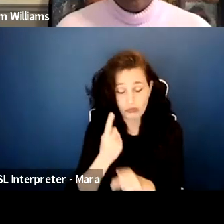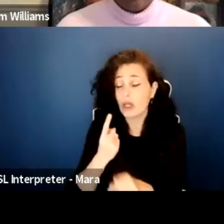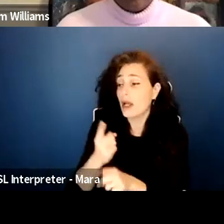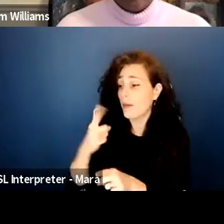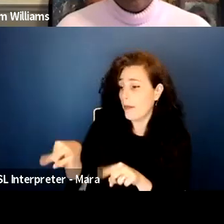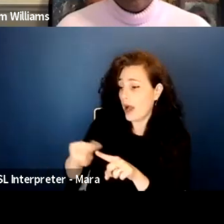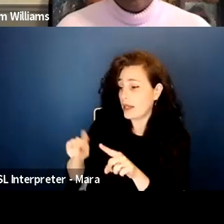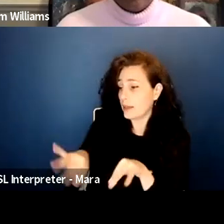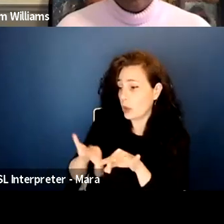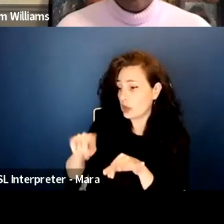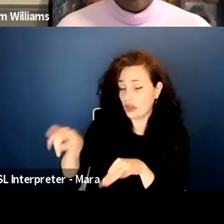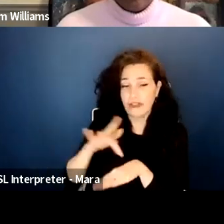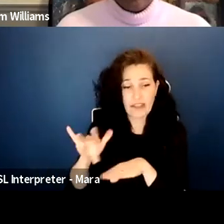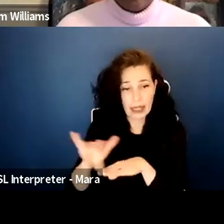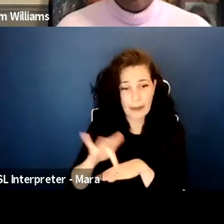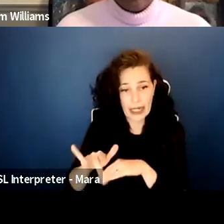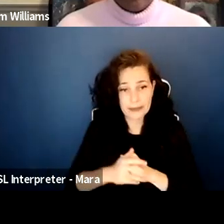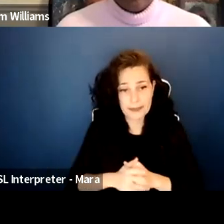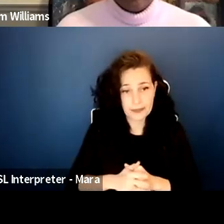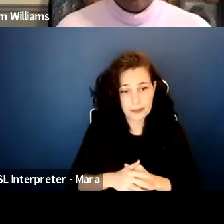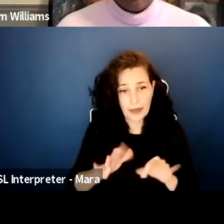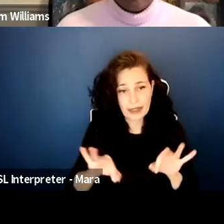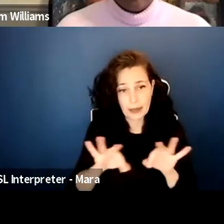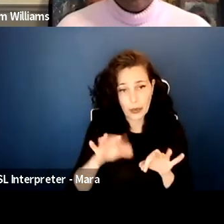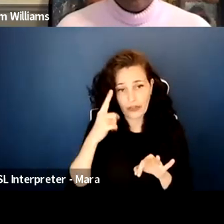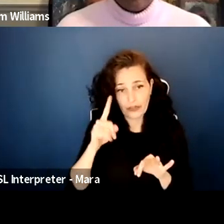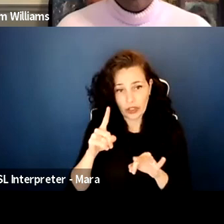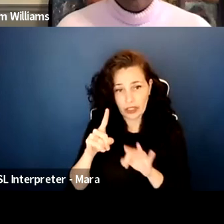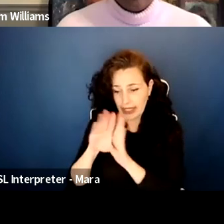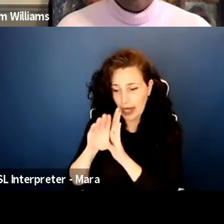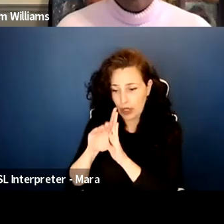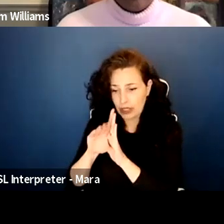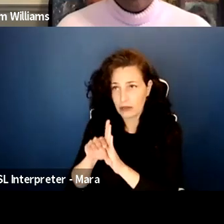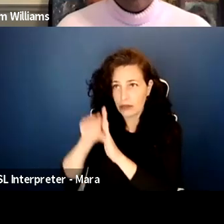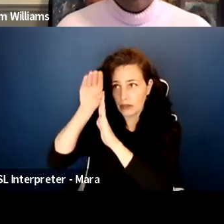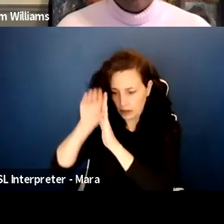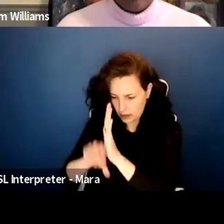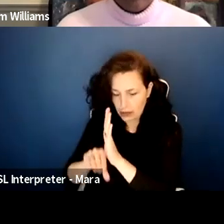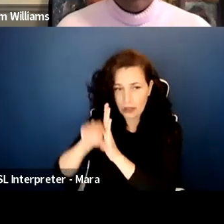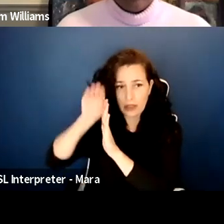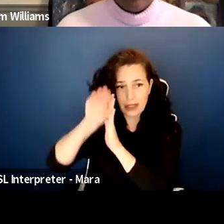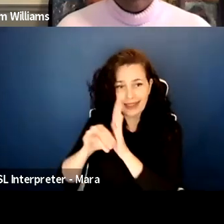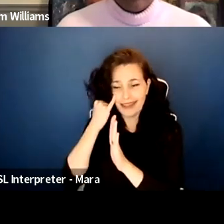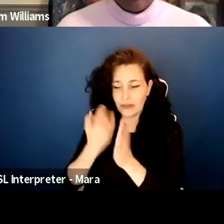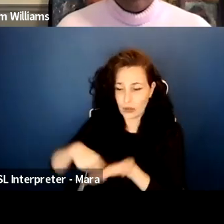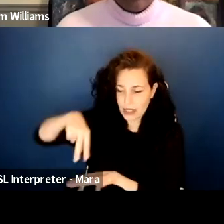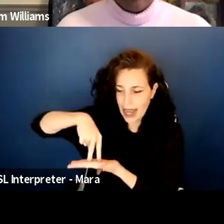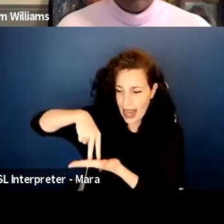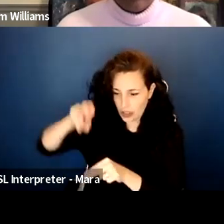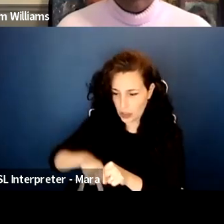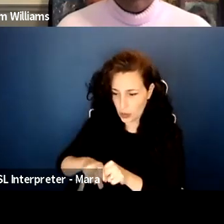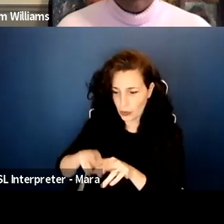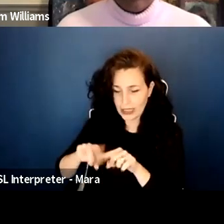available. You need to have the availability for the camera to rise if you're going to be standing. So if it's a sitting Zoom situation,